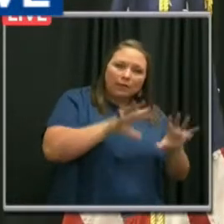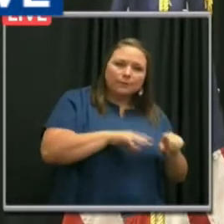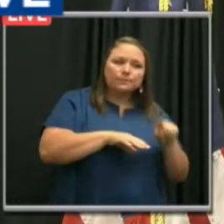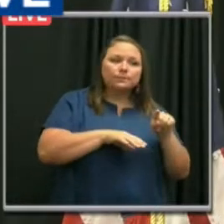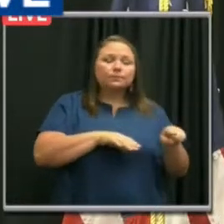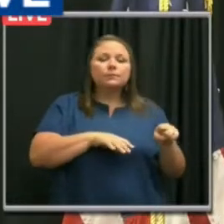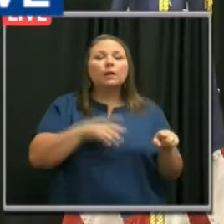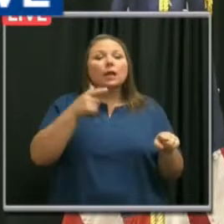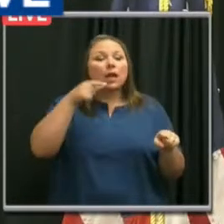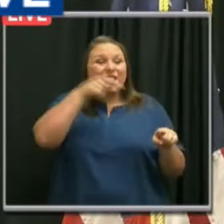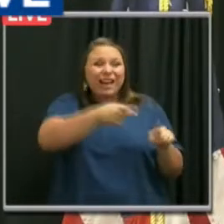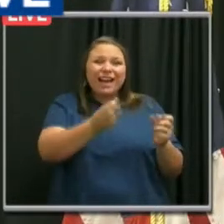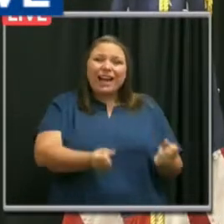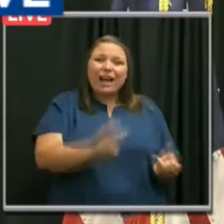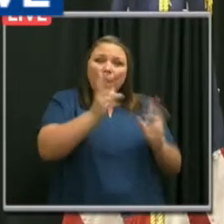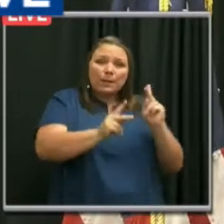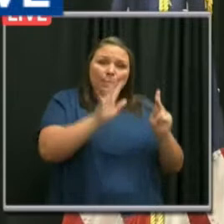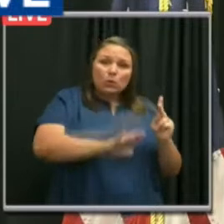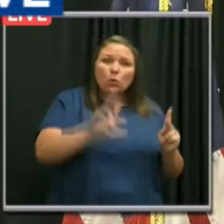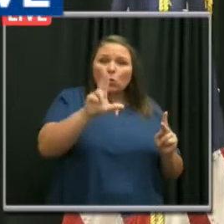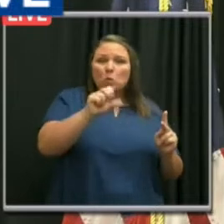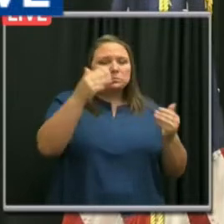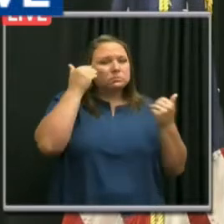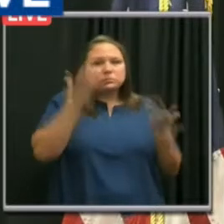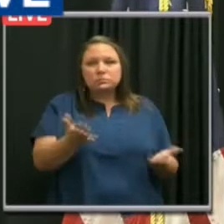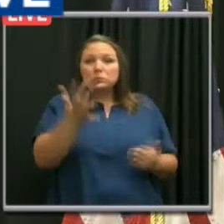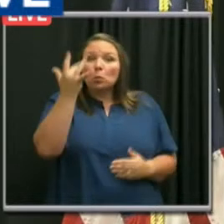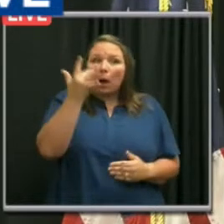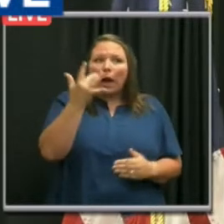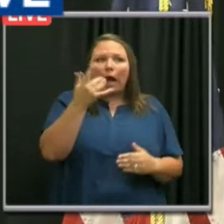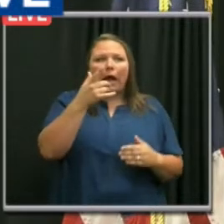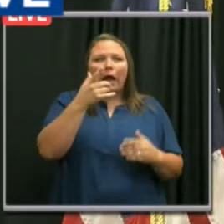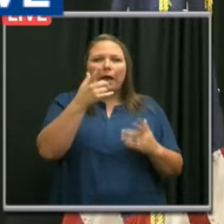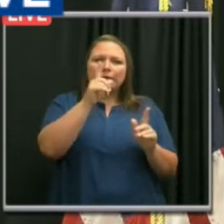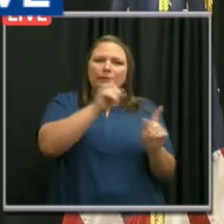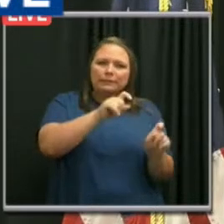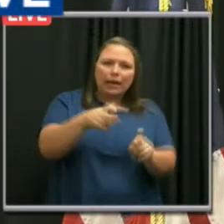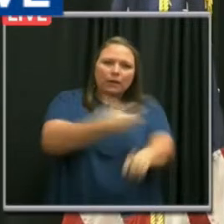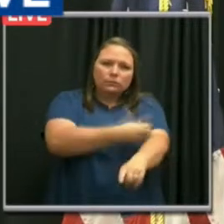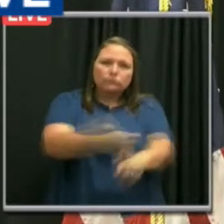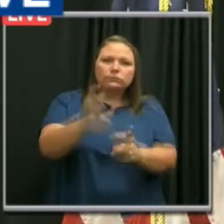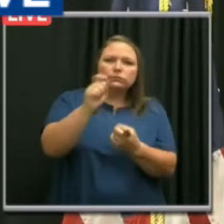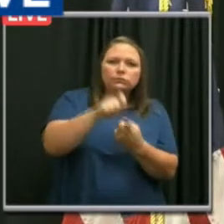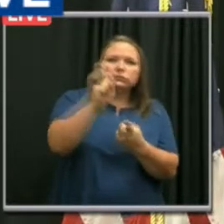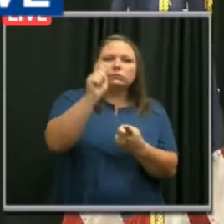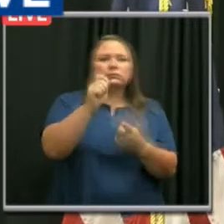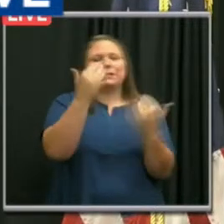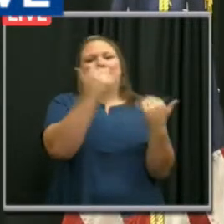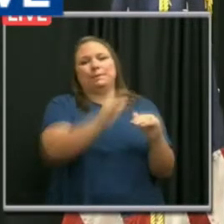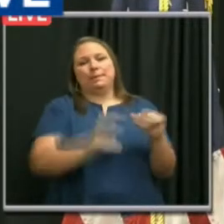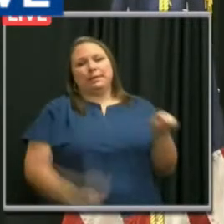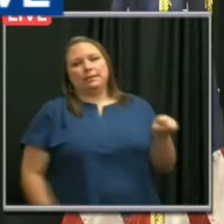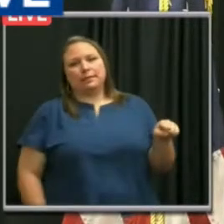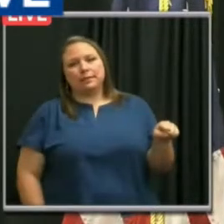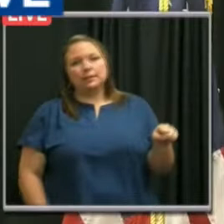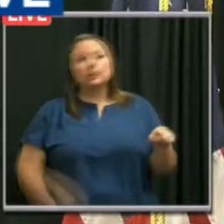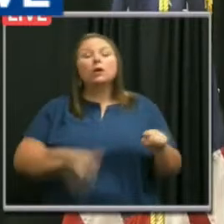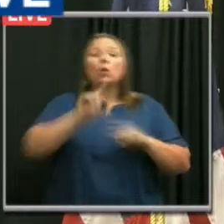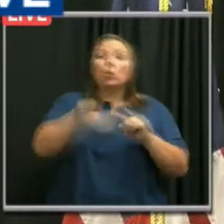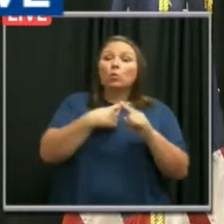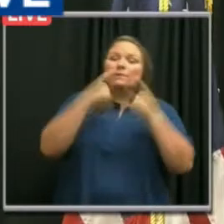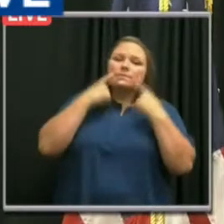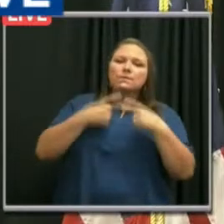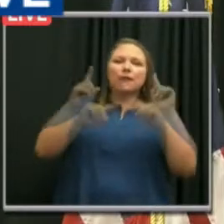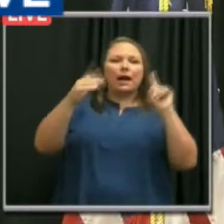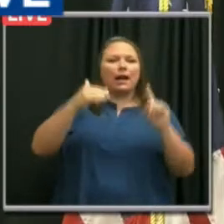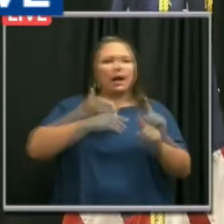the true frequency of these individuals because the testing has been somewhat limited. And when we have a reliable,